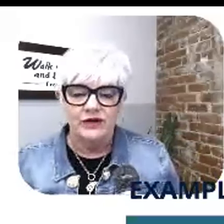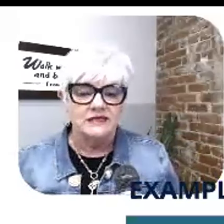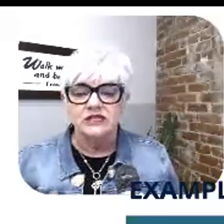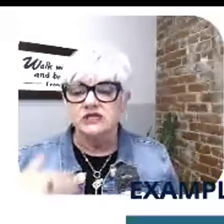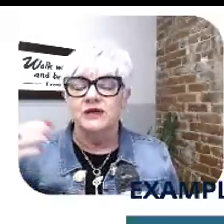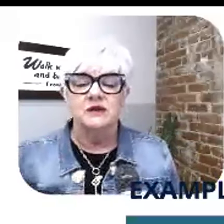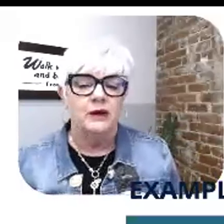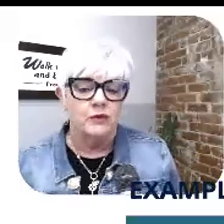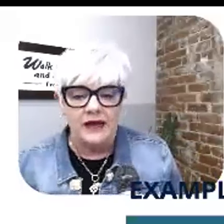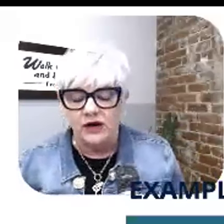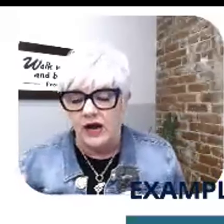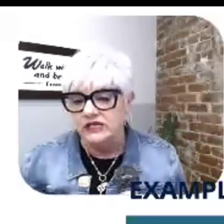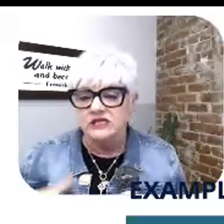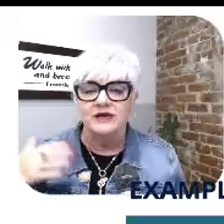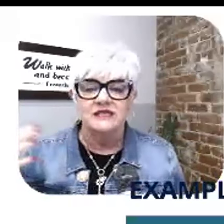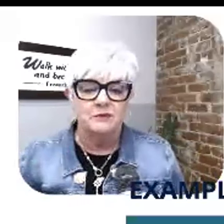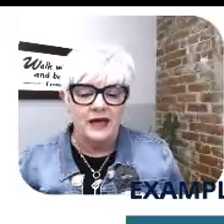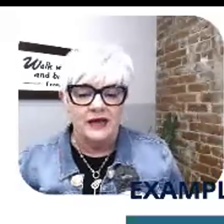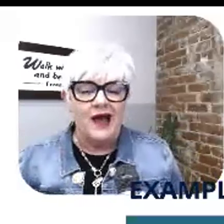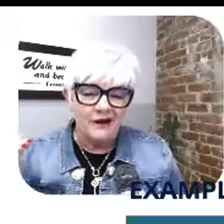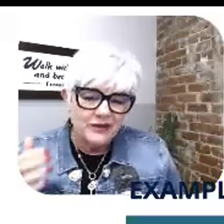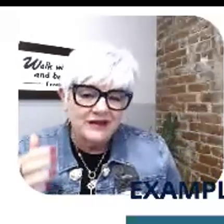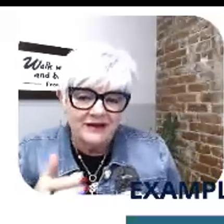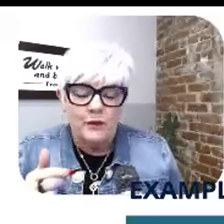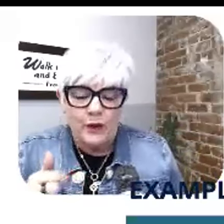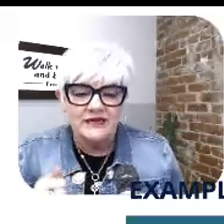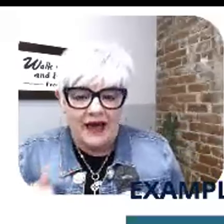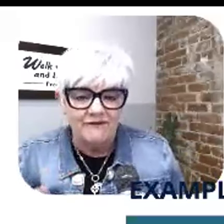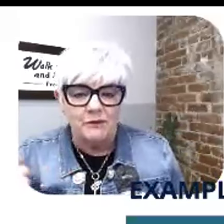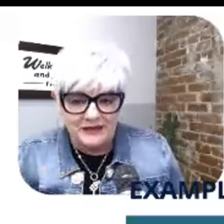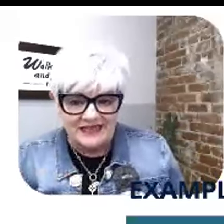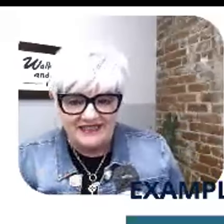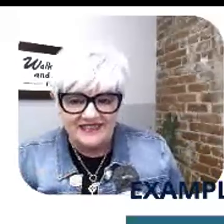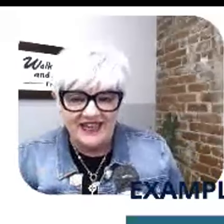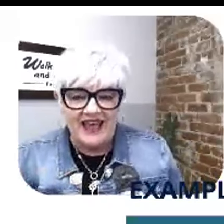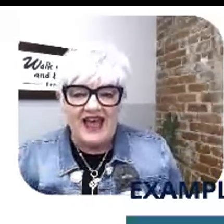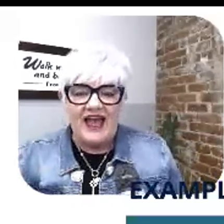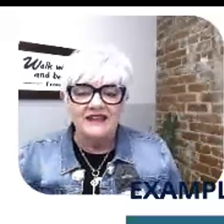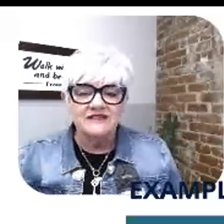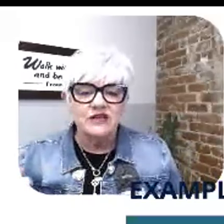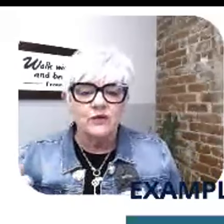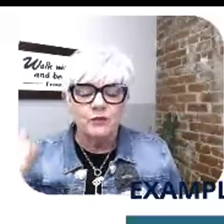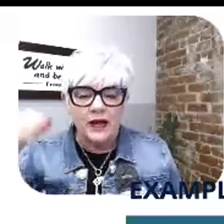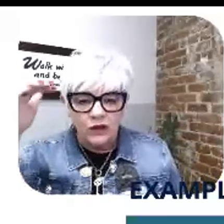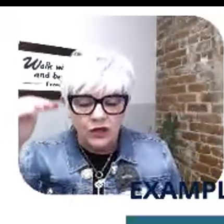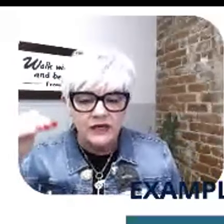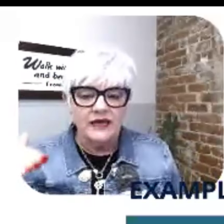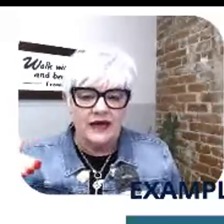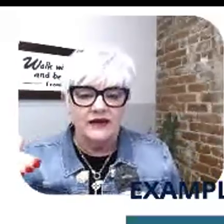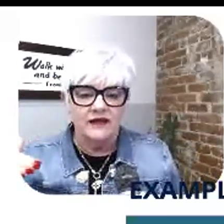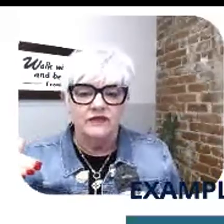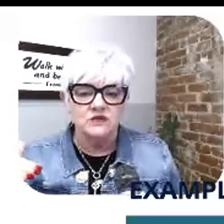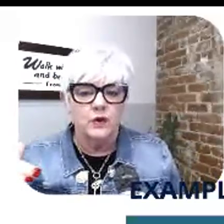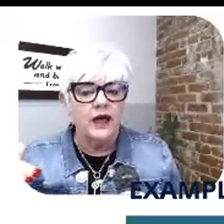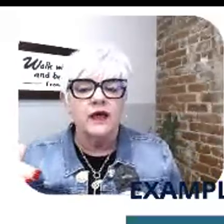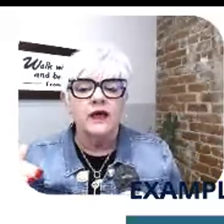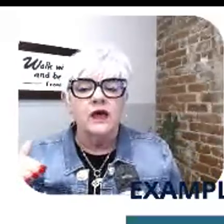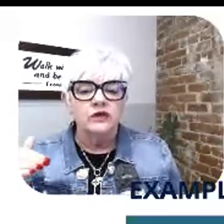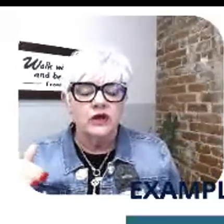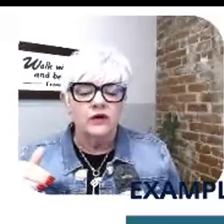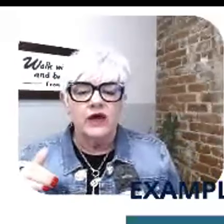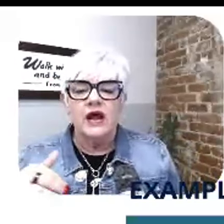whatever it is. I just wanted to be a writer. I just wanted to paint. I really didn't want to have a business. And so by looking at it in this